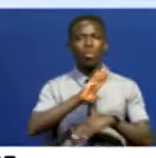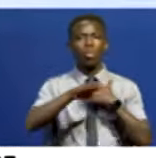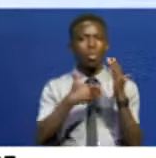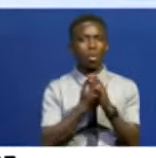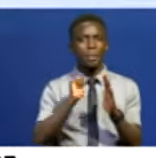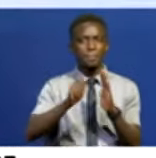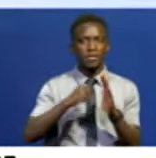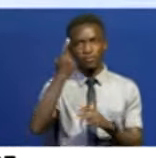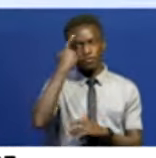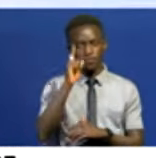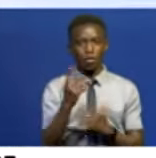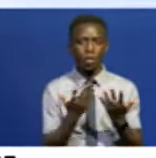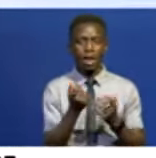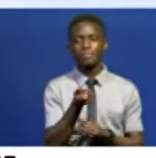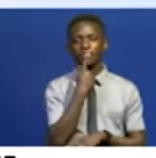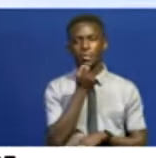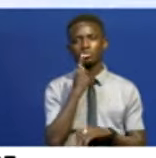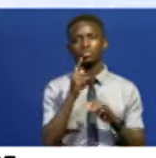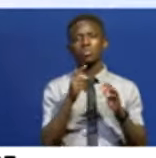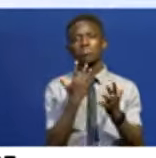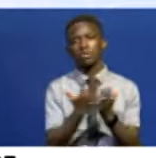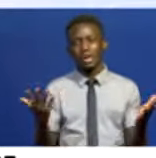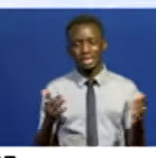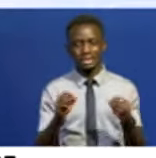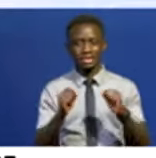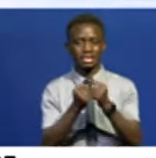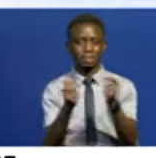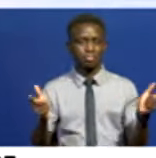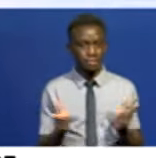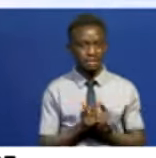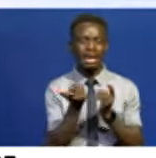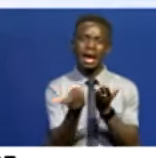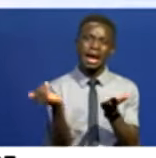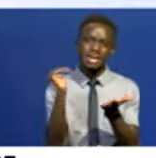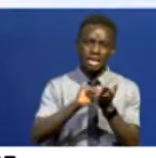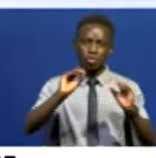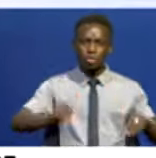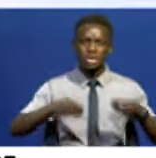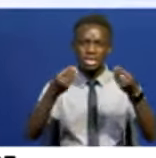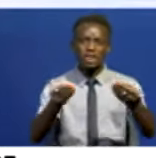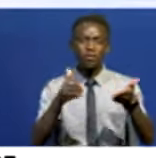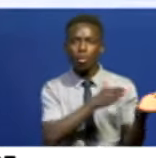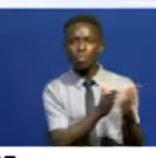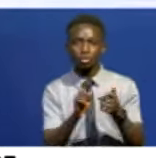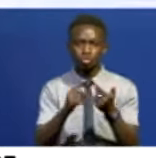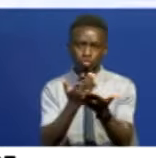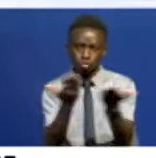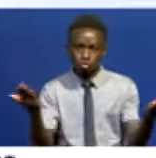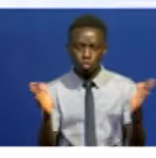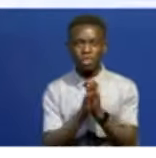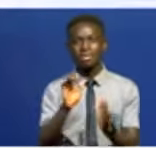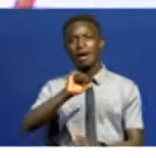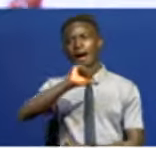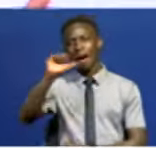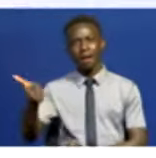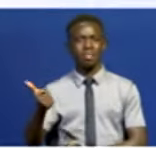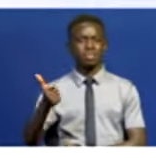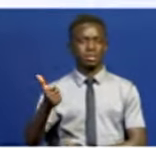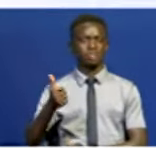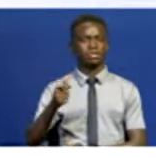pharmaceutical products space. Again, to give opportunity to you and others to expand